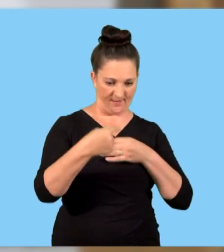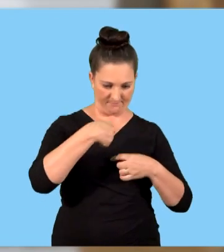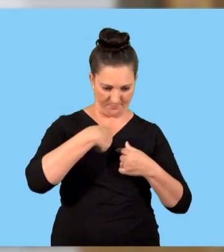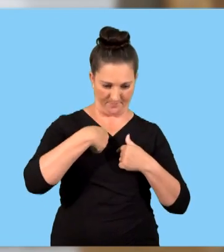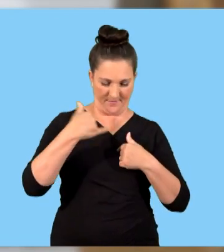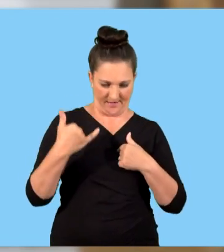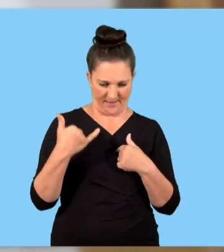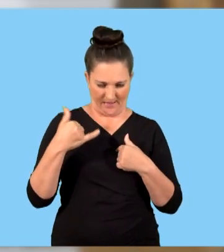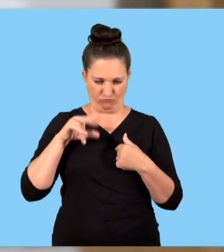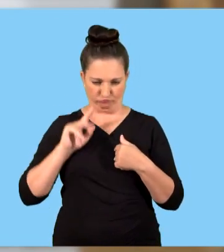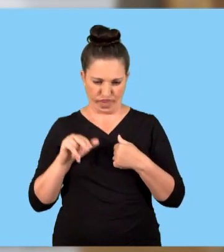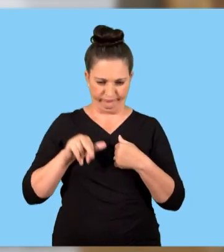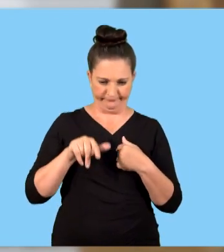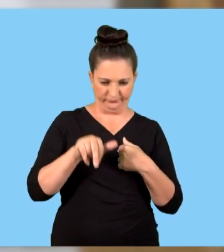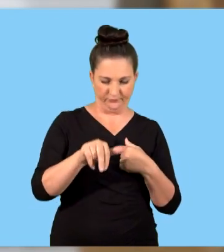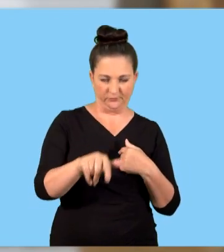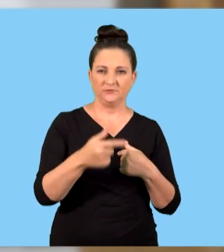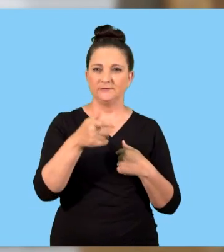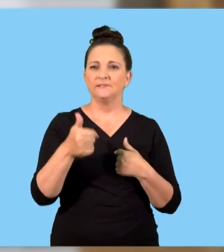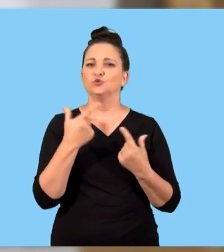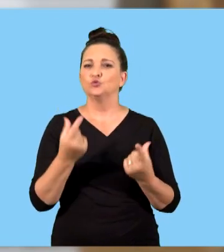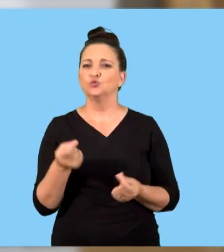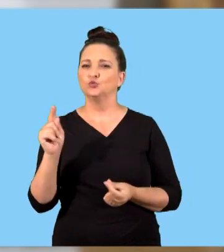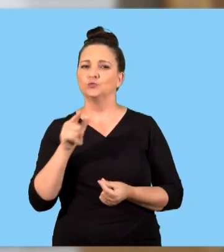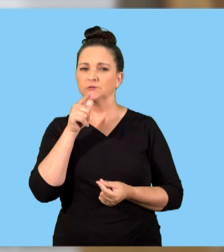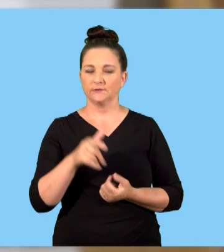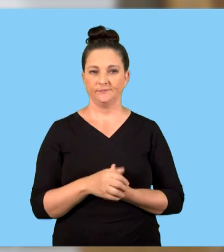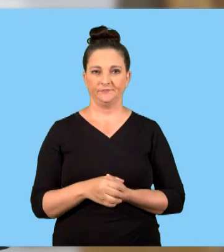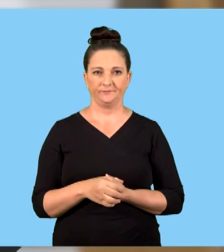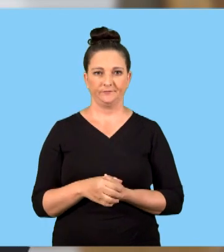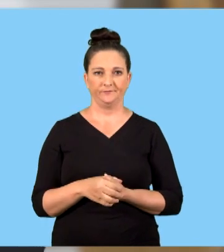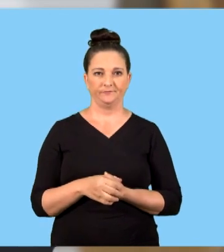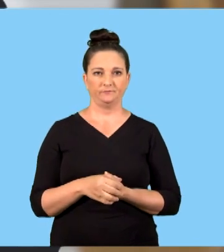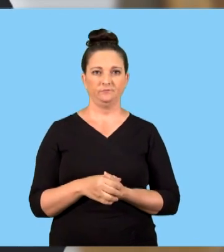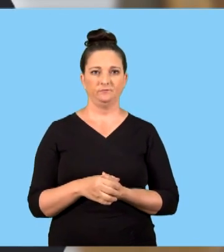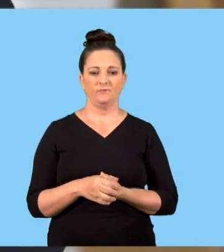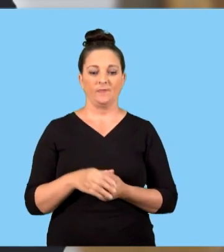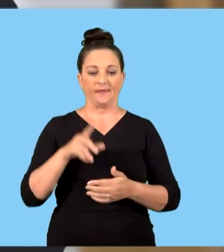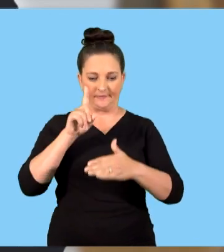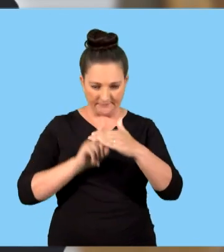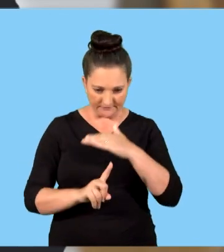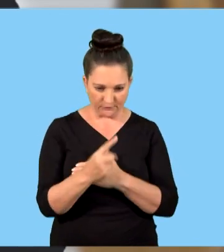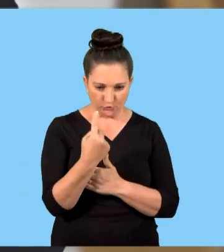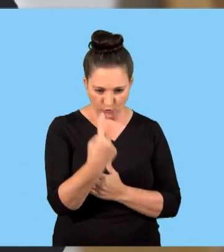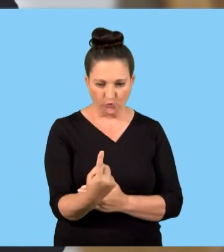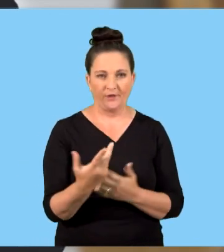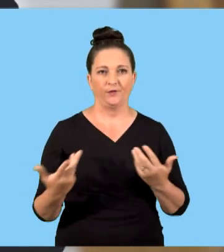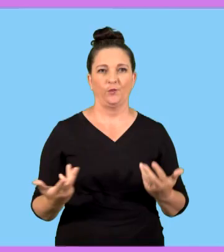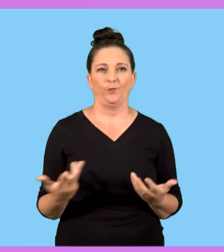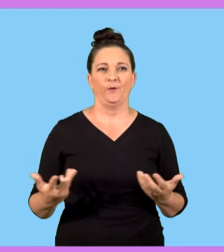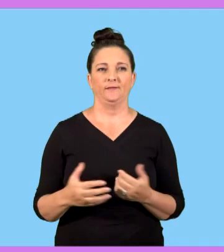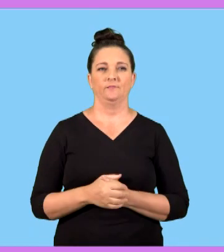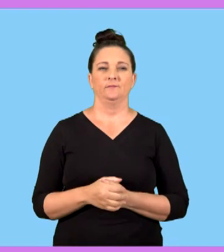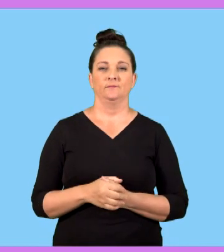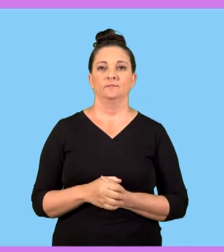here. Okay, and you follow exactly what has been mentioned here. So let's find entrance one. So